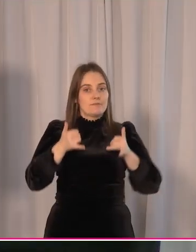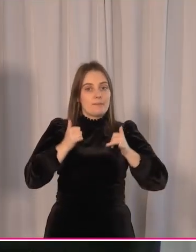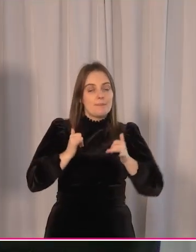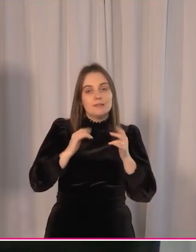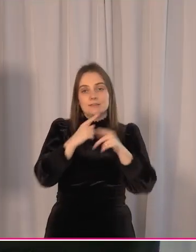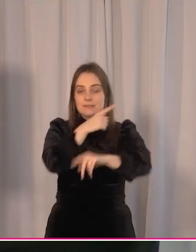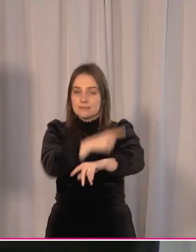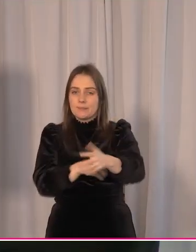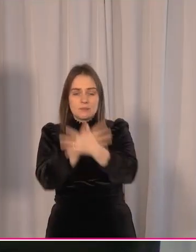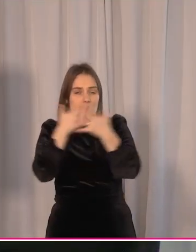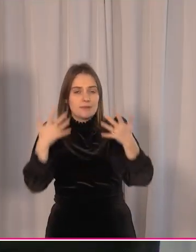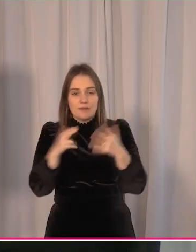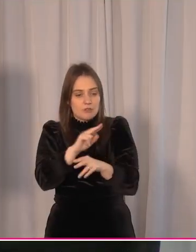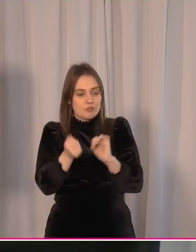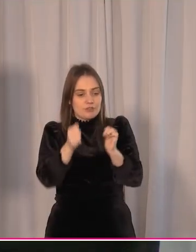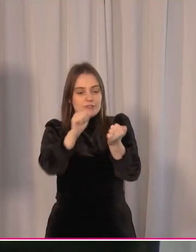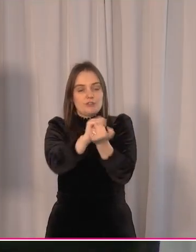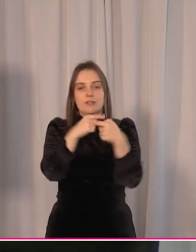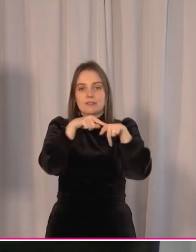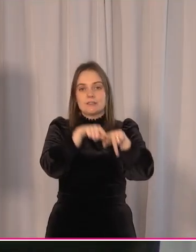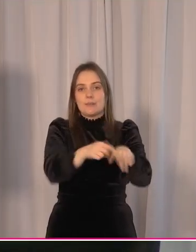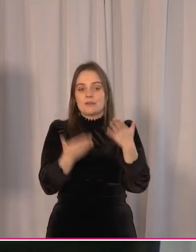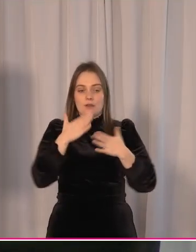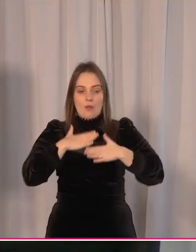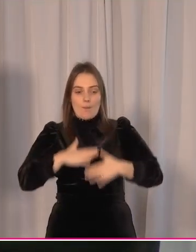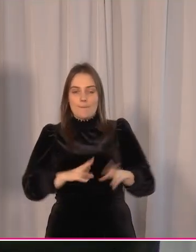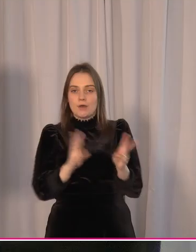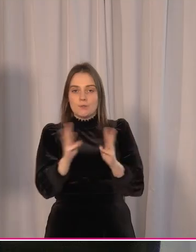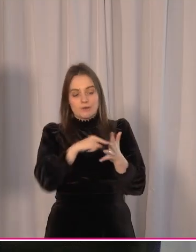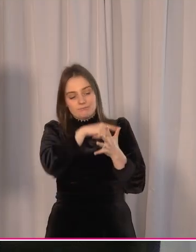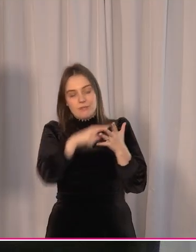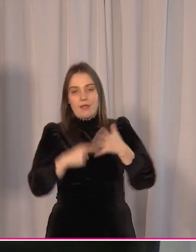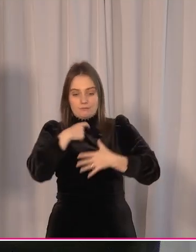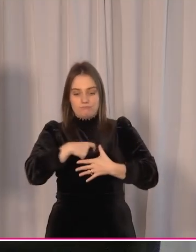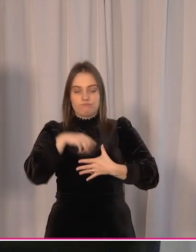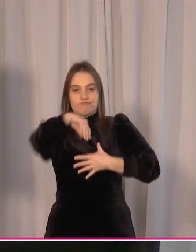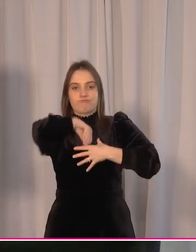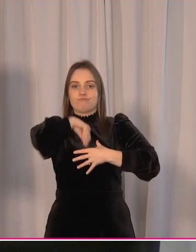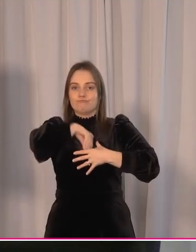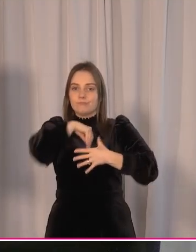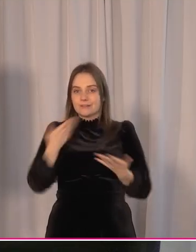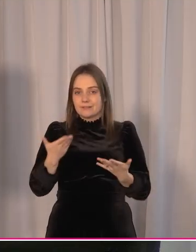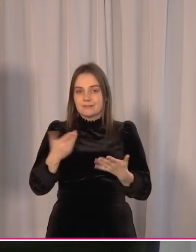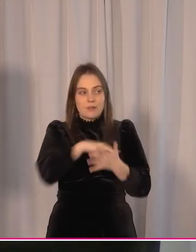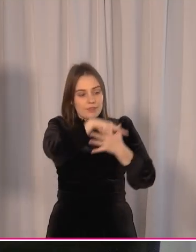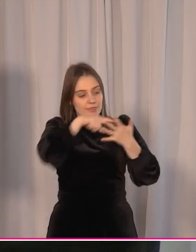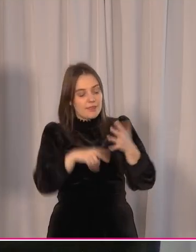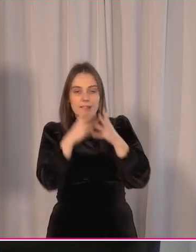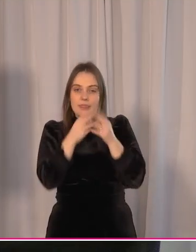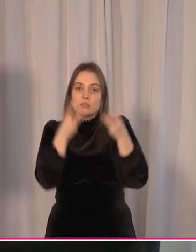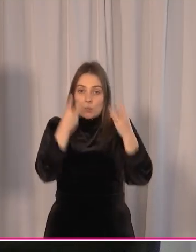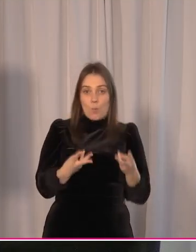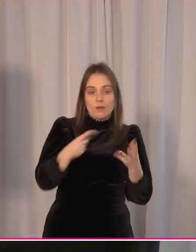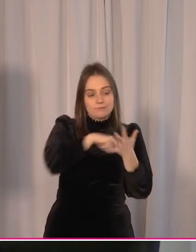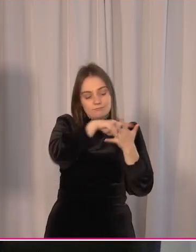that are inherently changed by our particular way our body works. And so they would say, these are the things, these are the top things that we look for when I'm looking